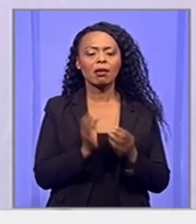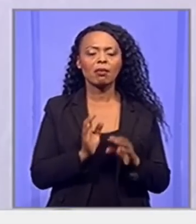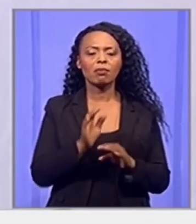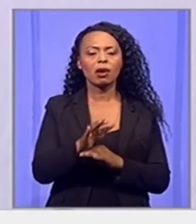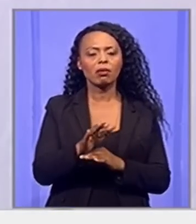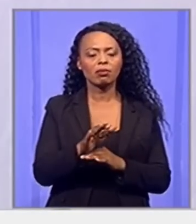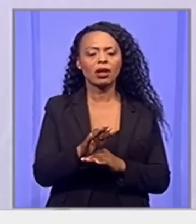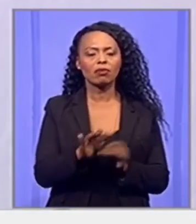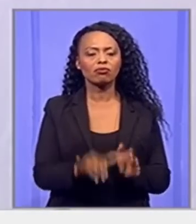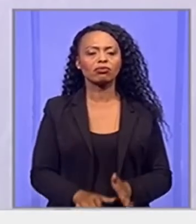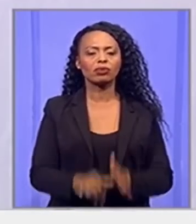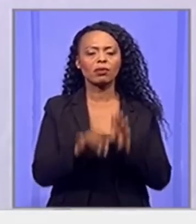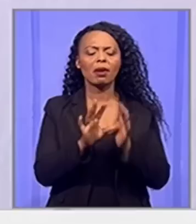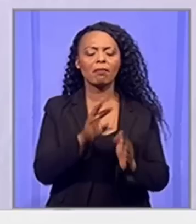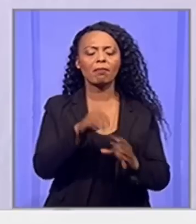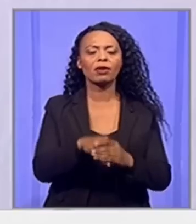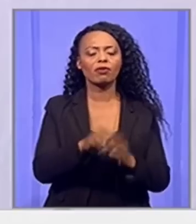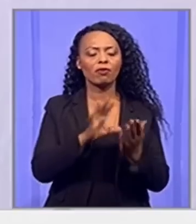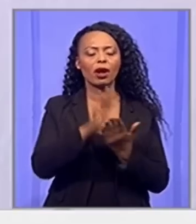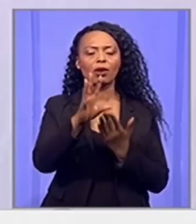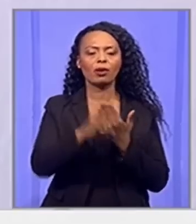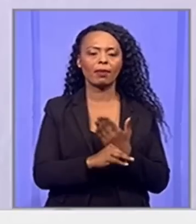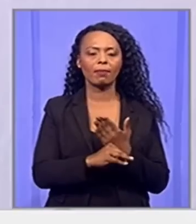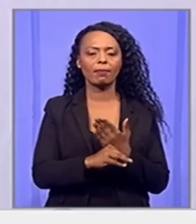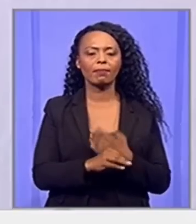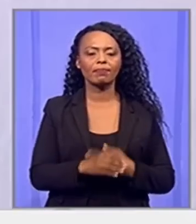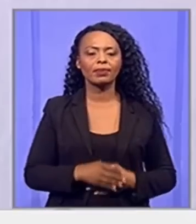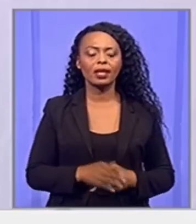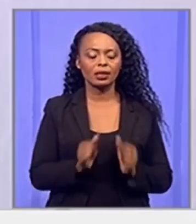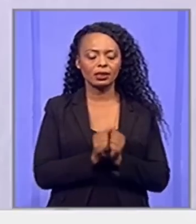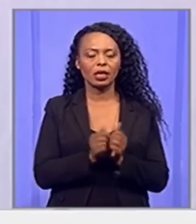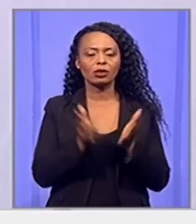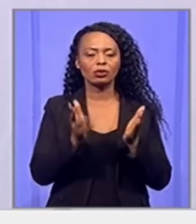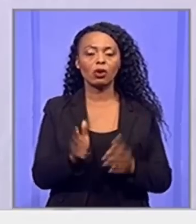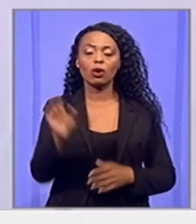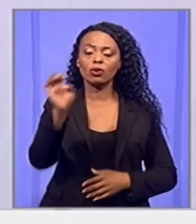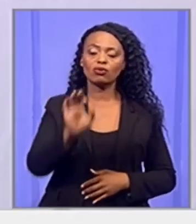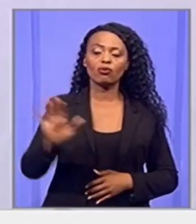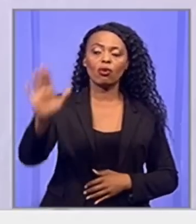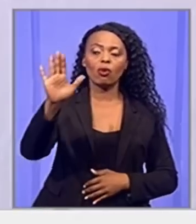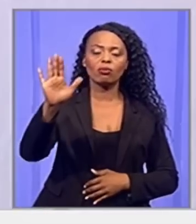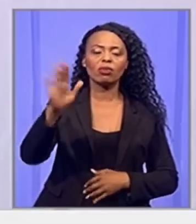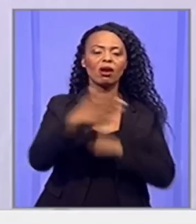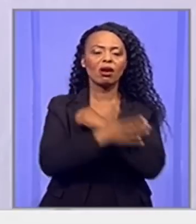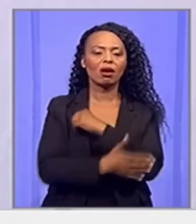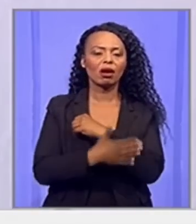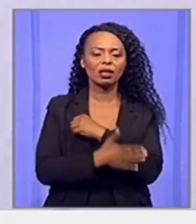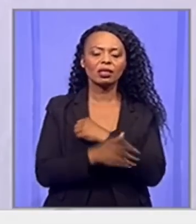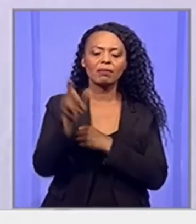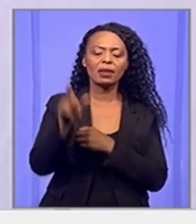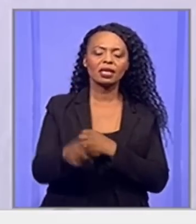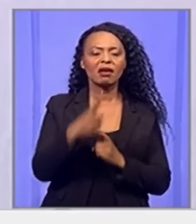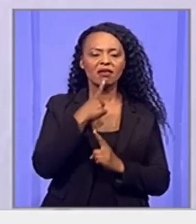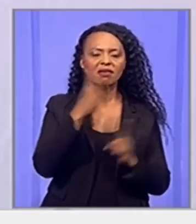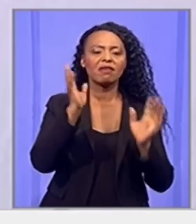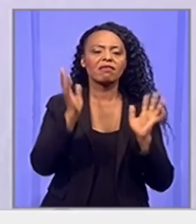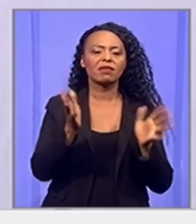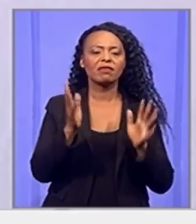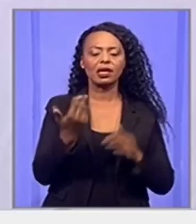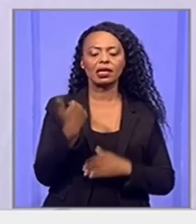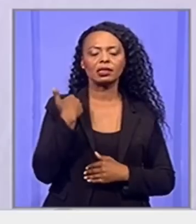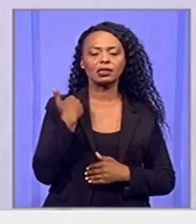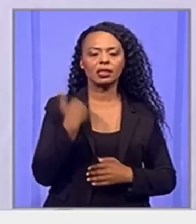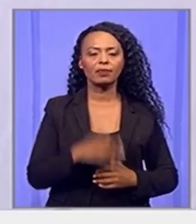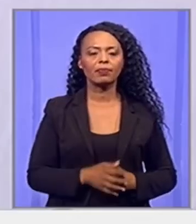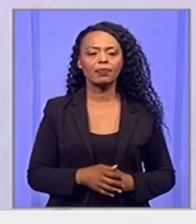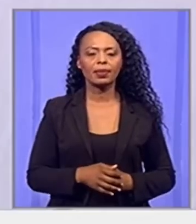of a curriculum. It's a starting point. In Europe, for example, somebody said it in the presentation yesterday,